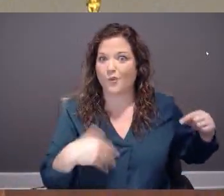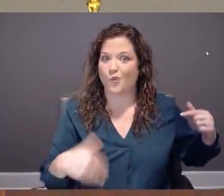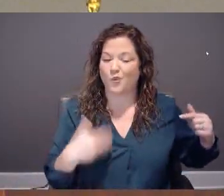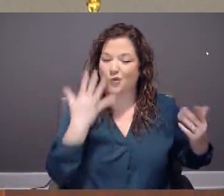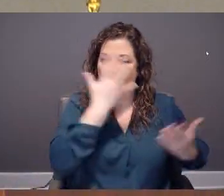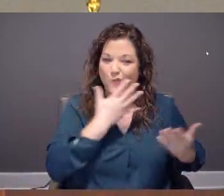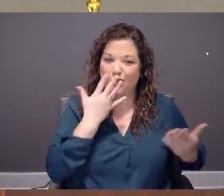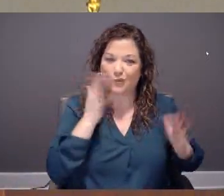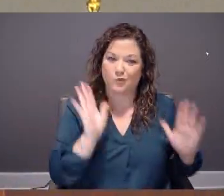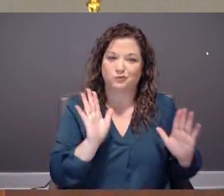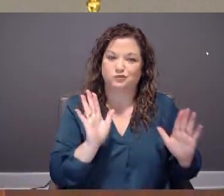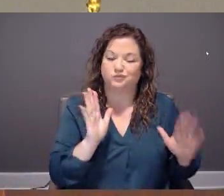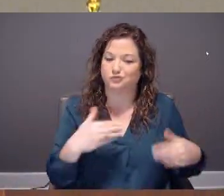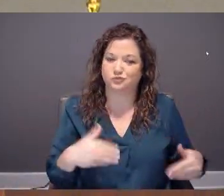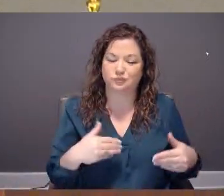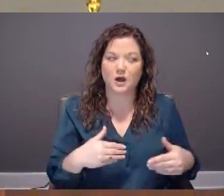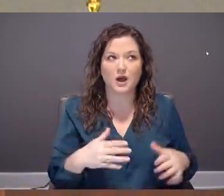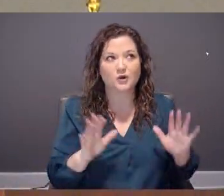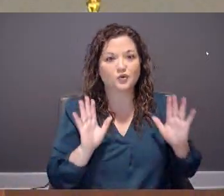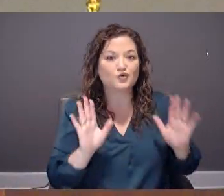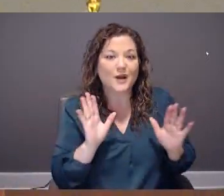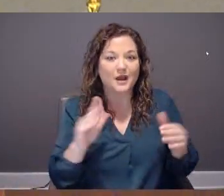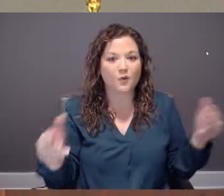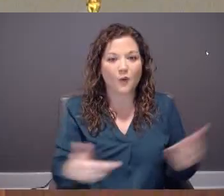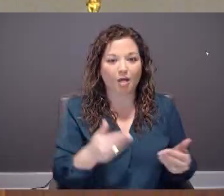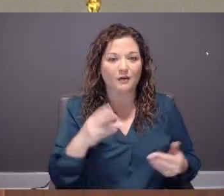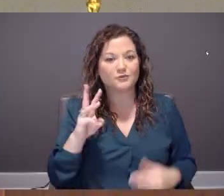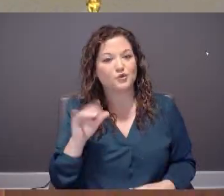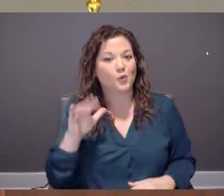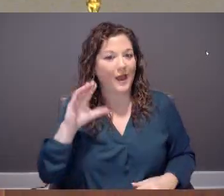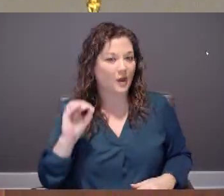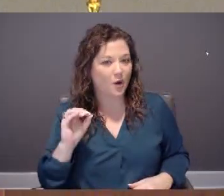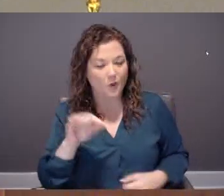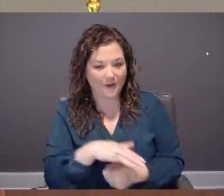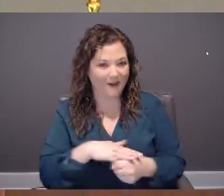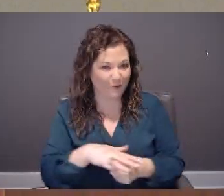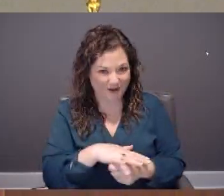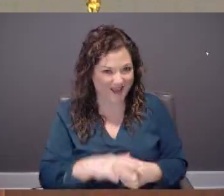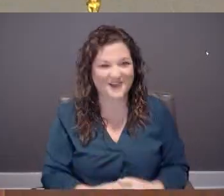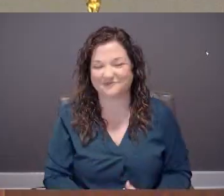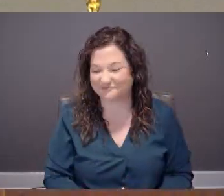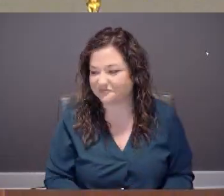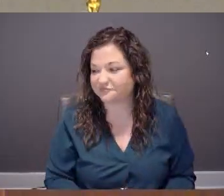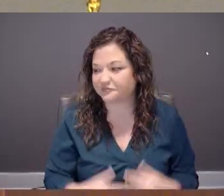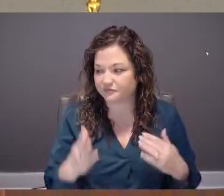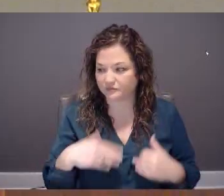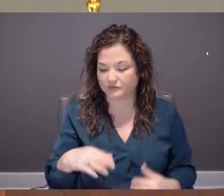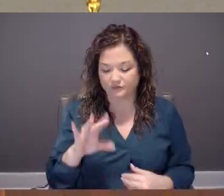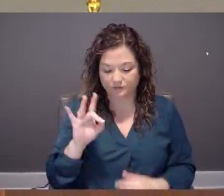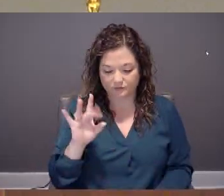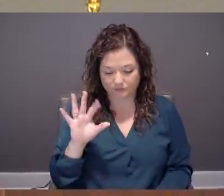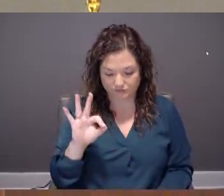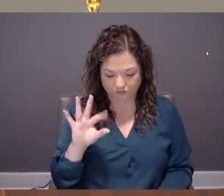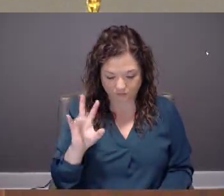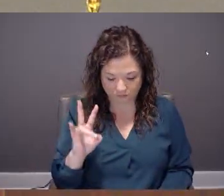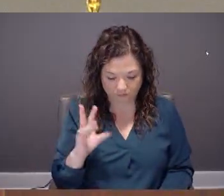Waco signature area there. Also 897 and